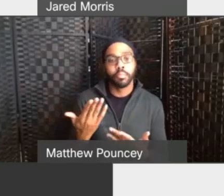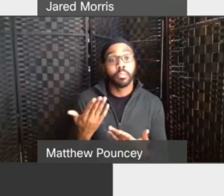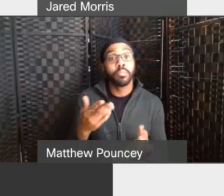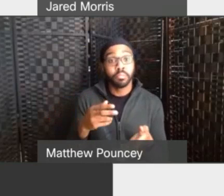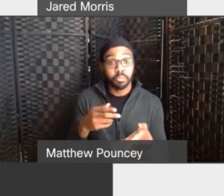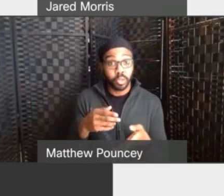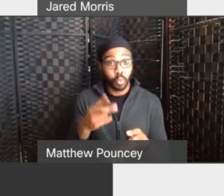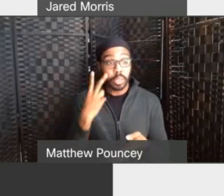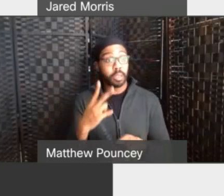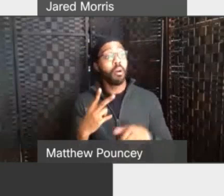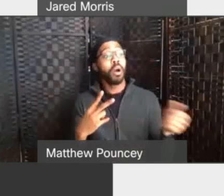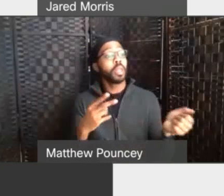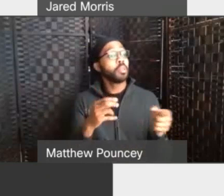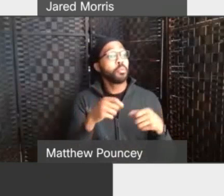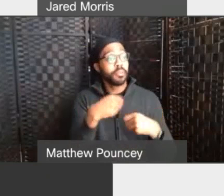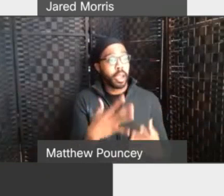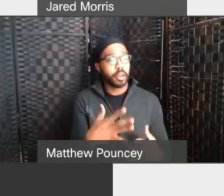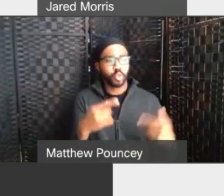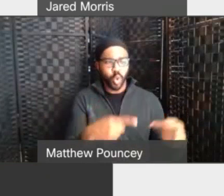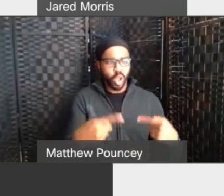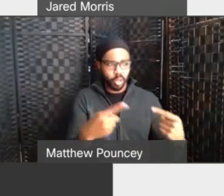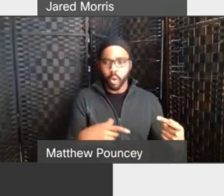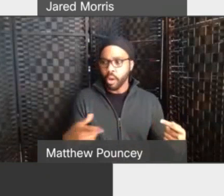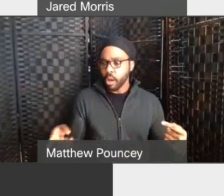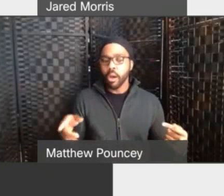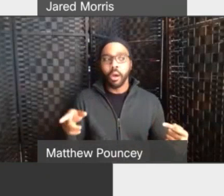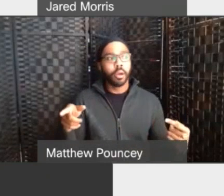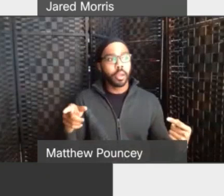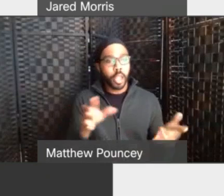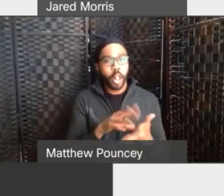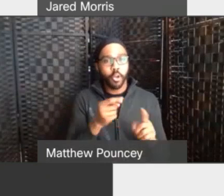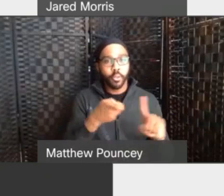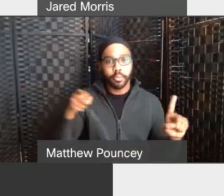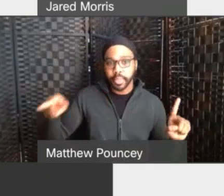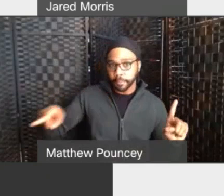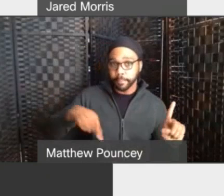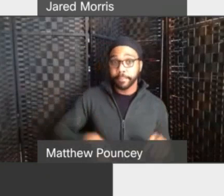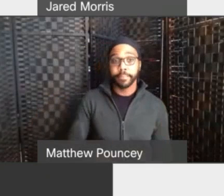providers who seem to be having more challenges with this can learn from them.